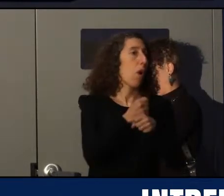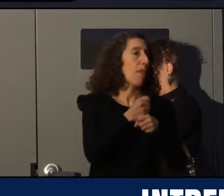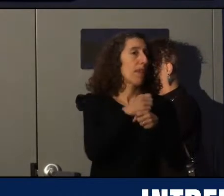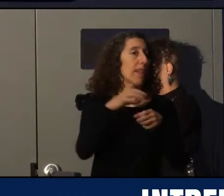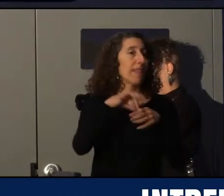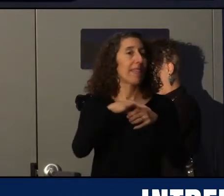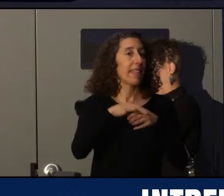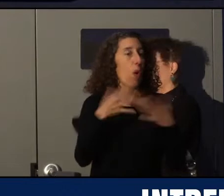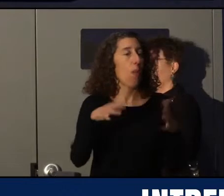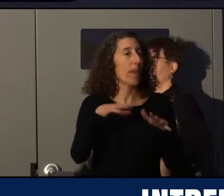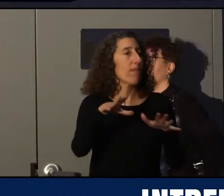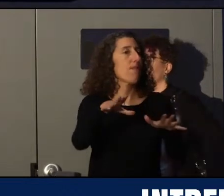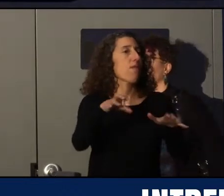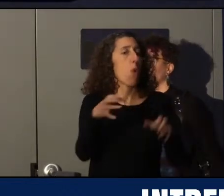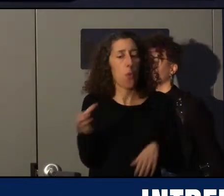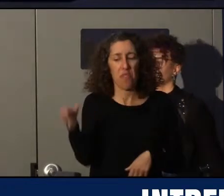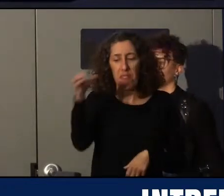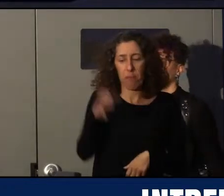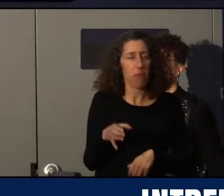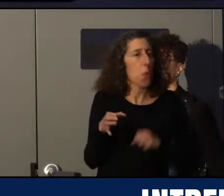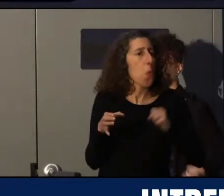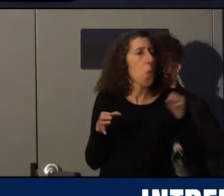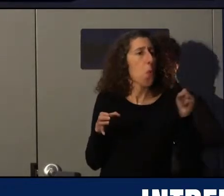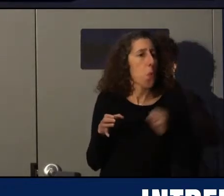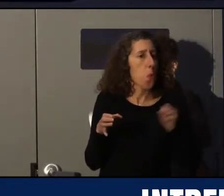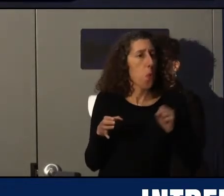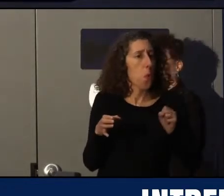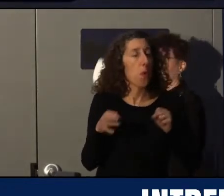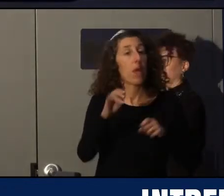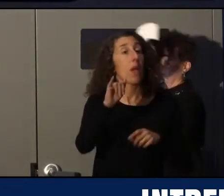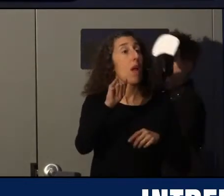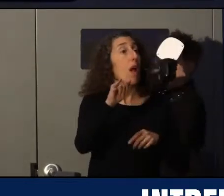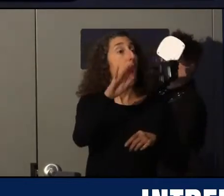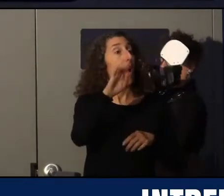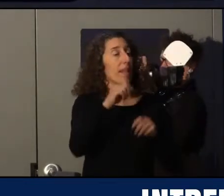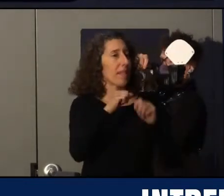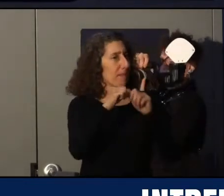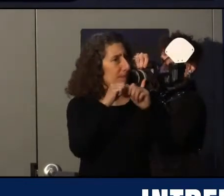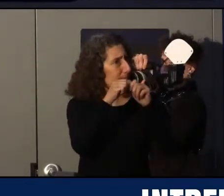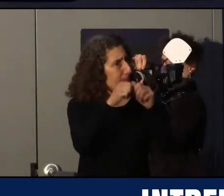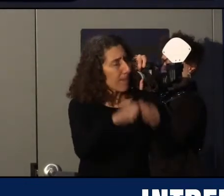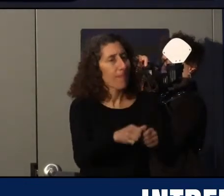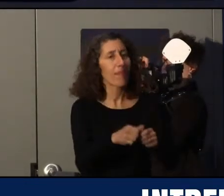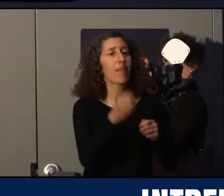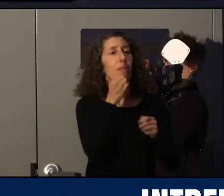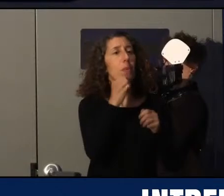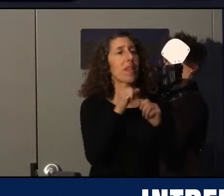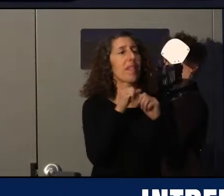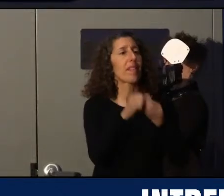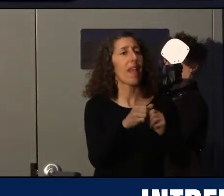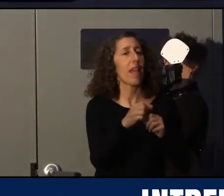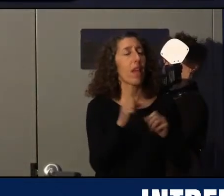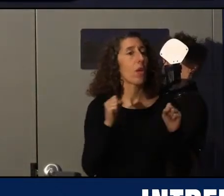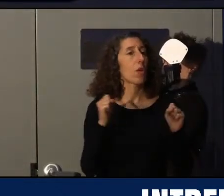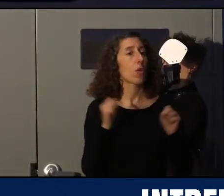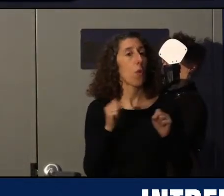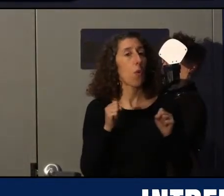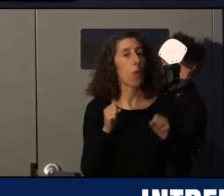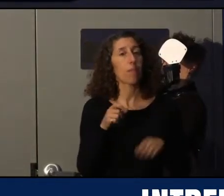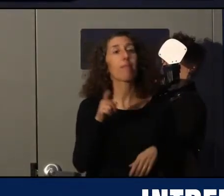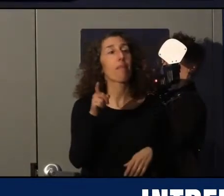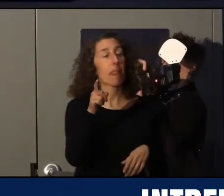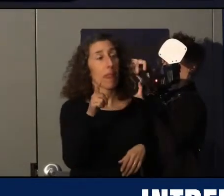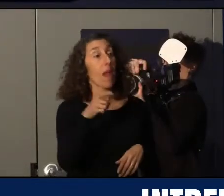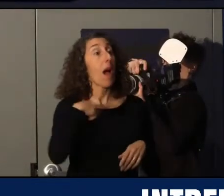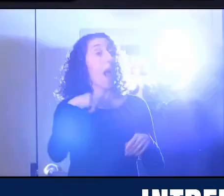that kept pizza and BLTs nice and delicious and cold. Very clever. I actually ordered a pizza from